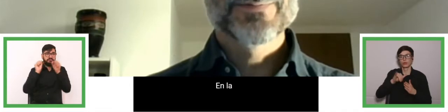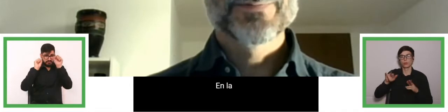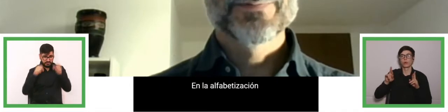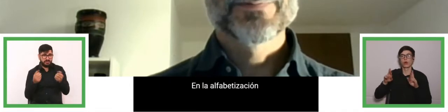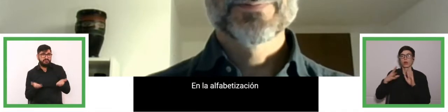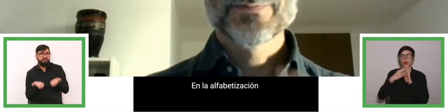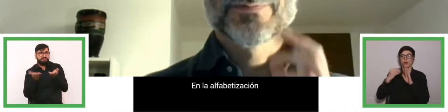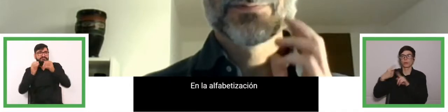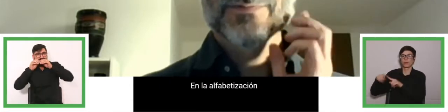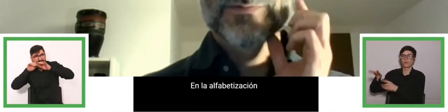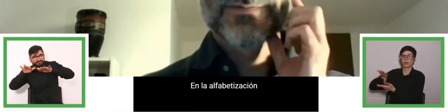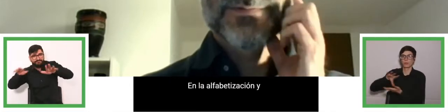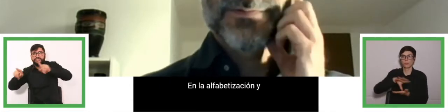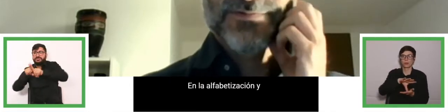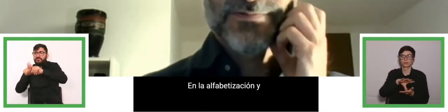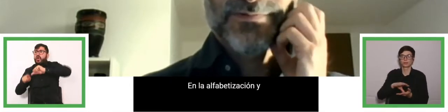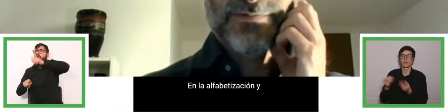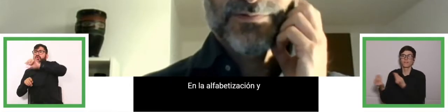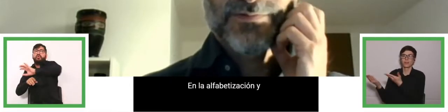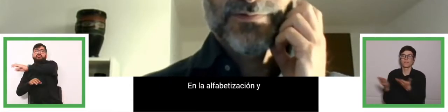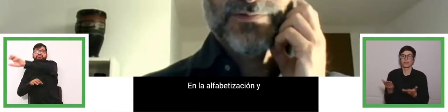yours.